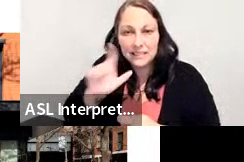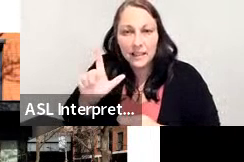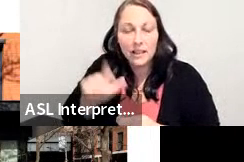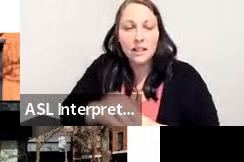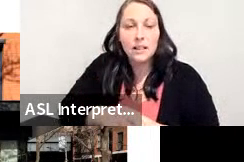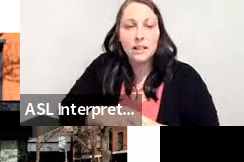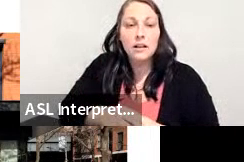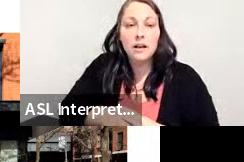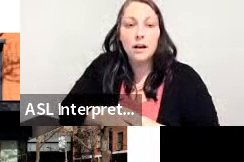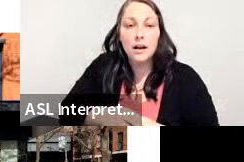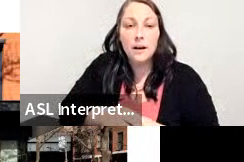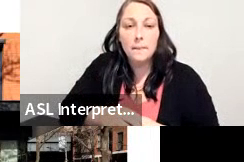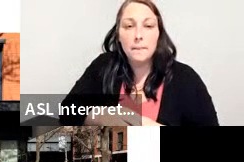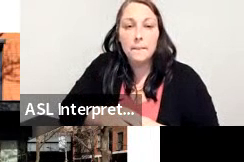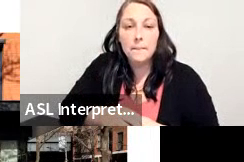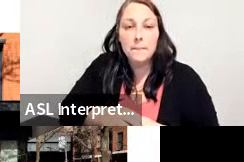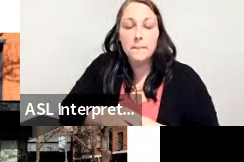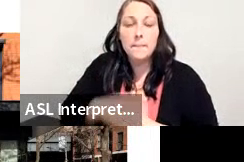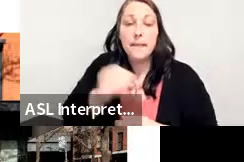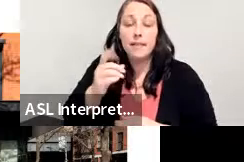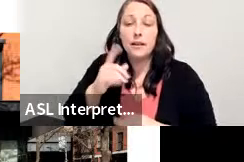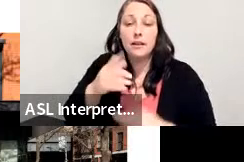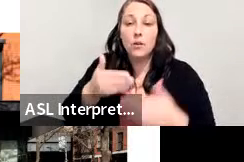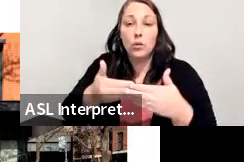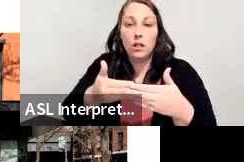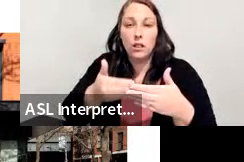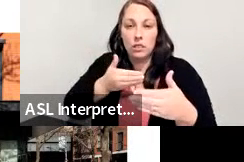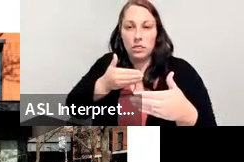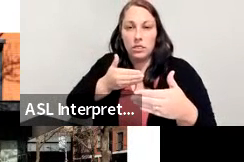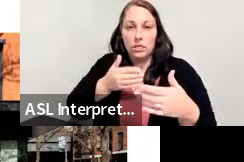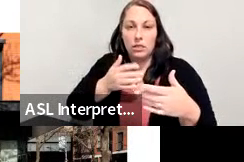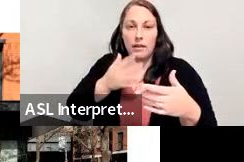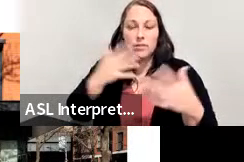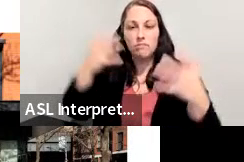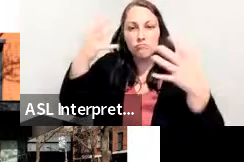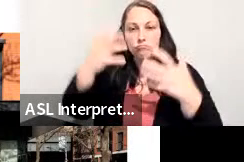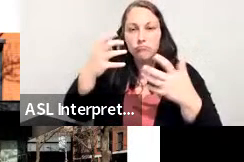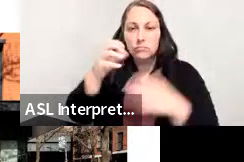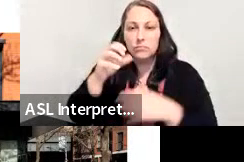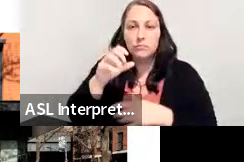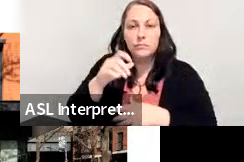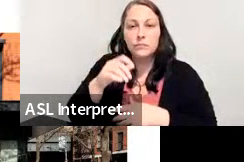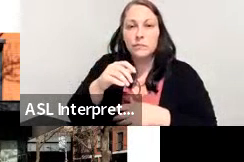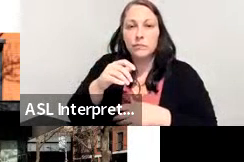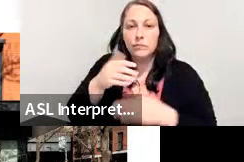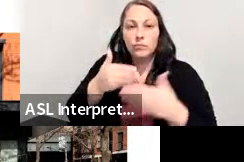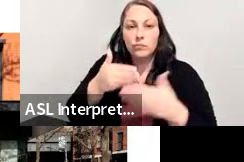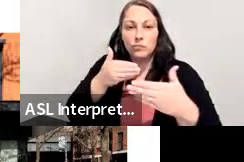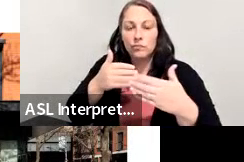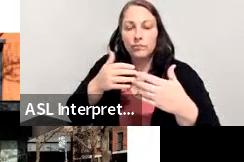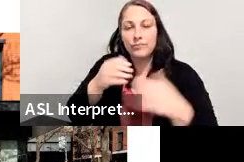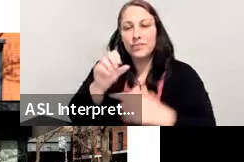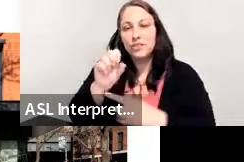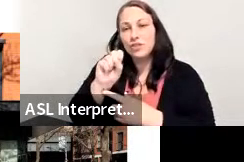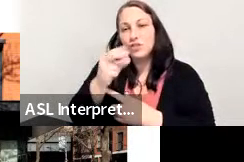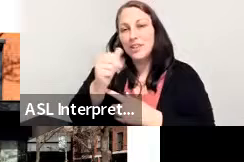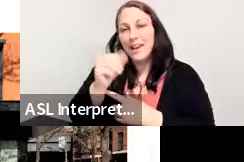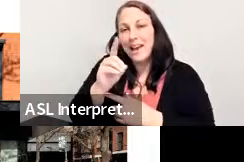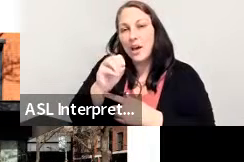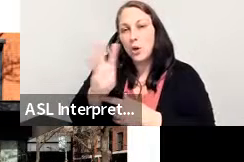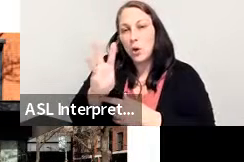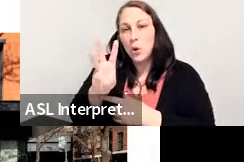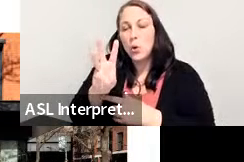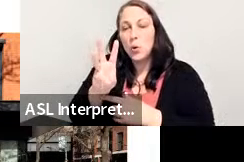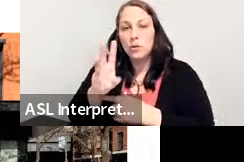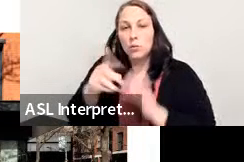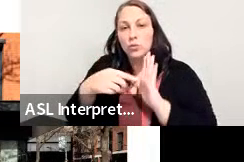shadow. It'll show shadow in the sort of brick facade. And we're in schematic design now, so we still